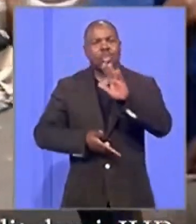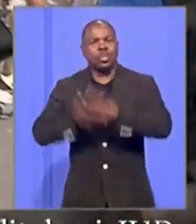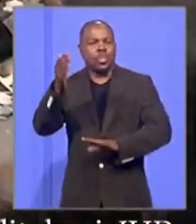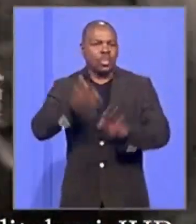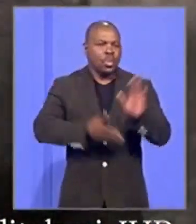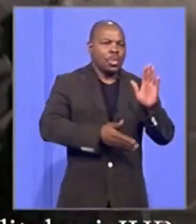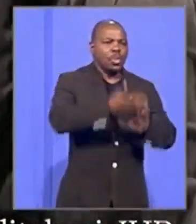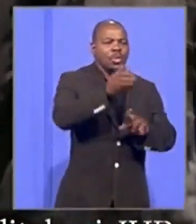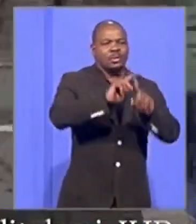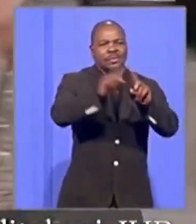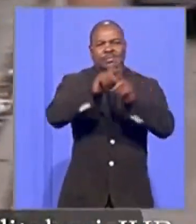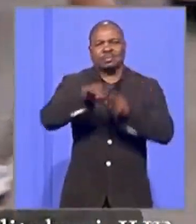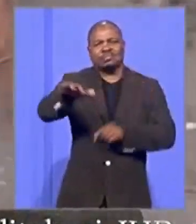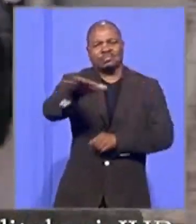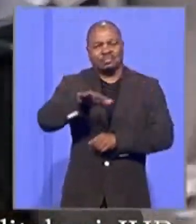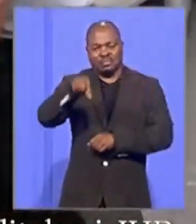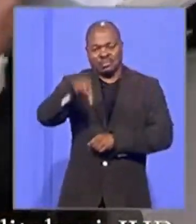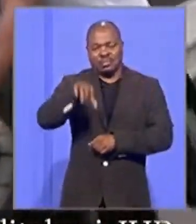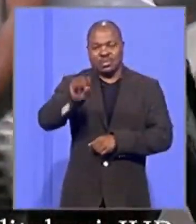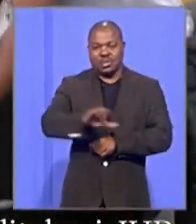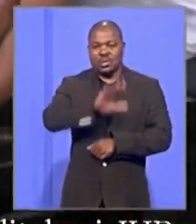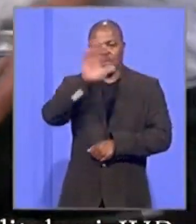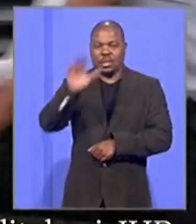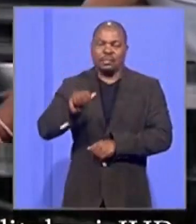a ho ya dibakeng tse fapafapaneng ka hare ho naha.